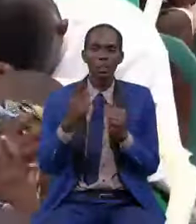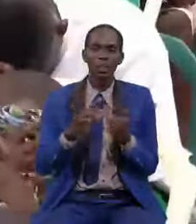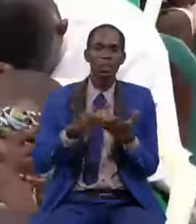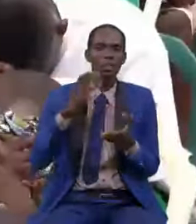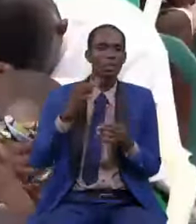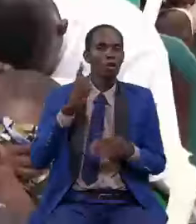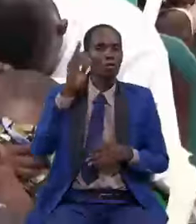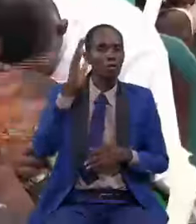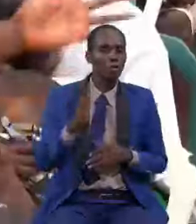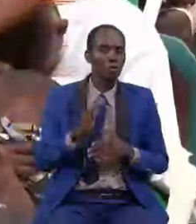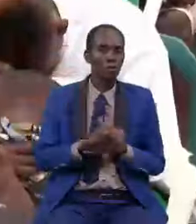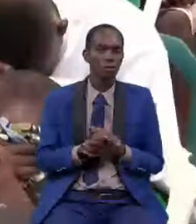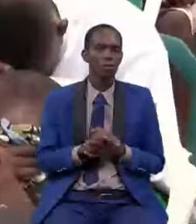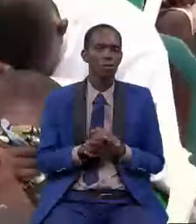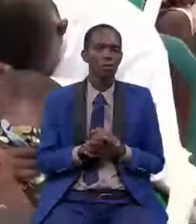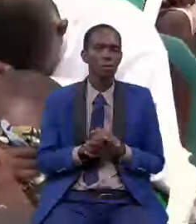Amen.